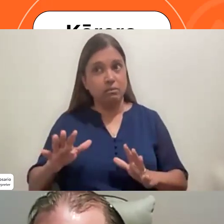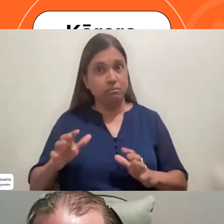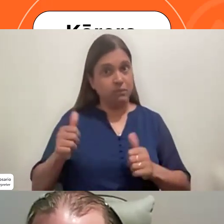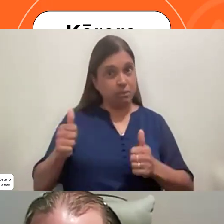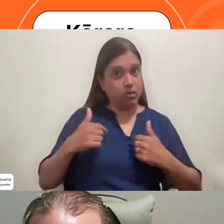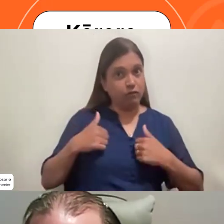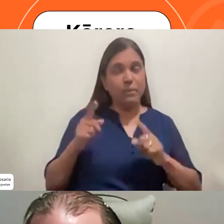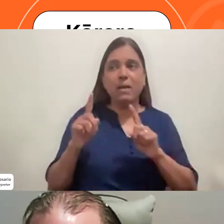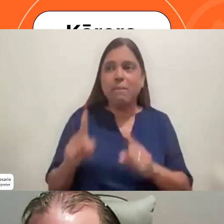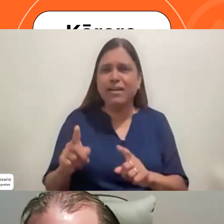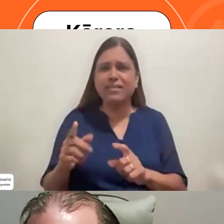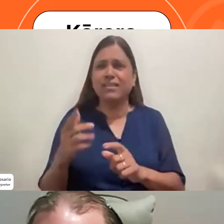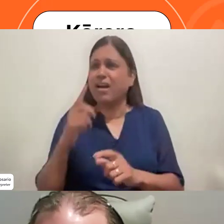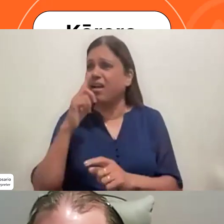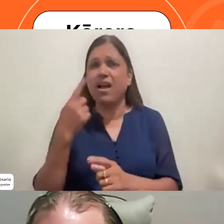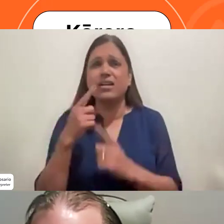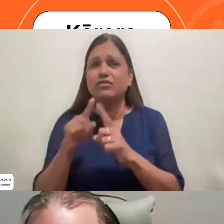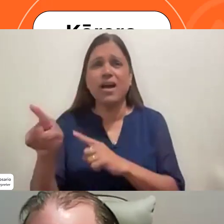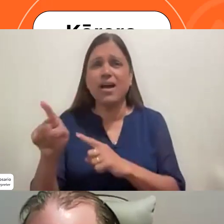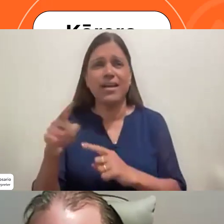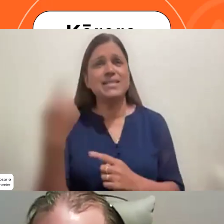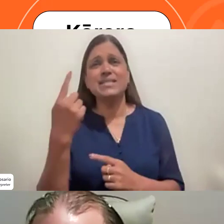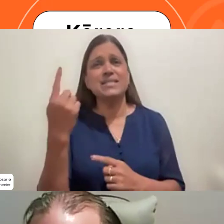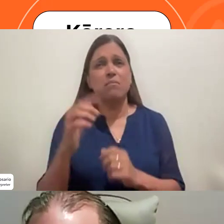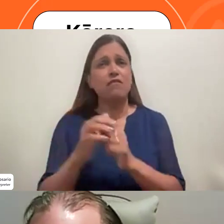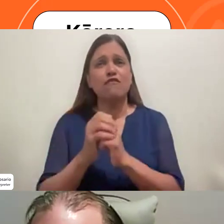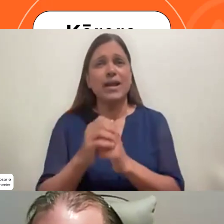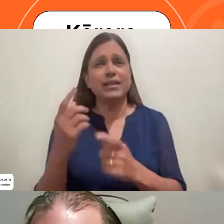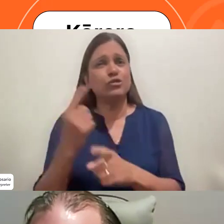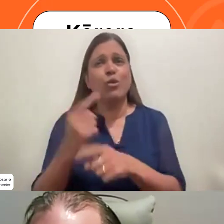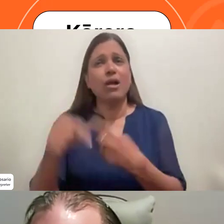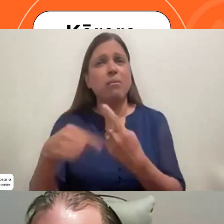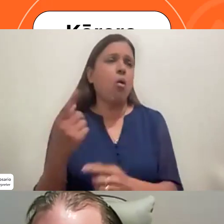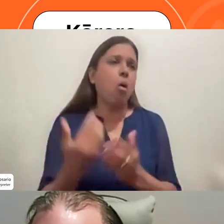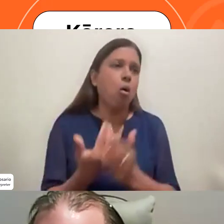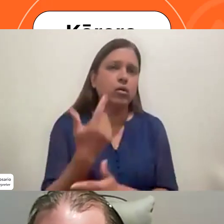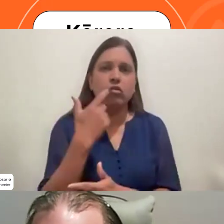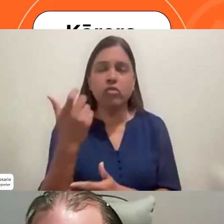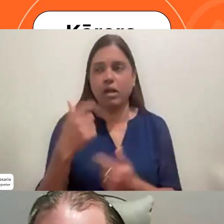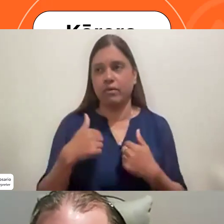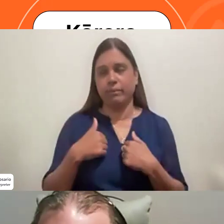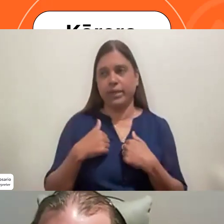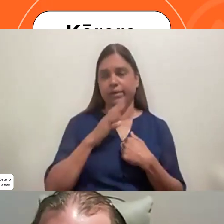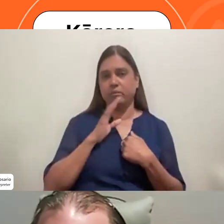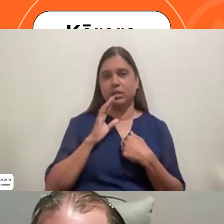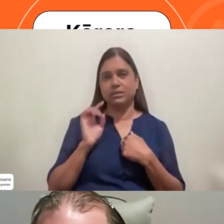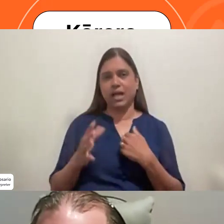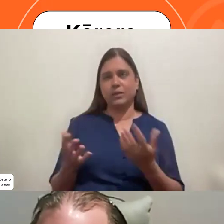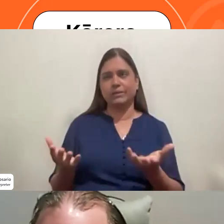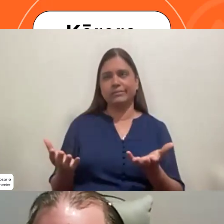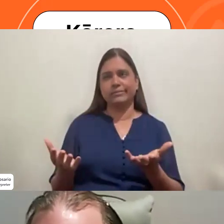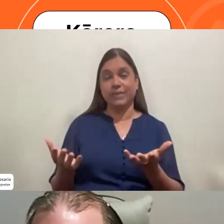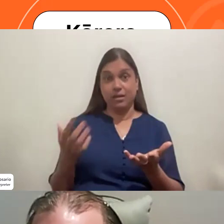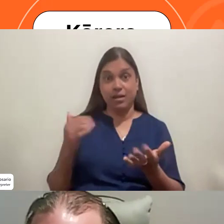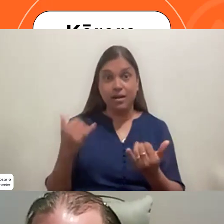around friends and that, the topic might come up and you've actually tried it. So that's all good. But now with the apps, it's like I can